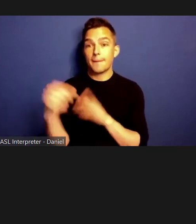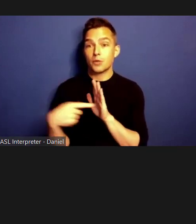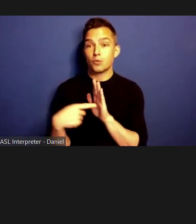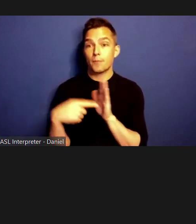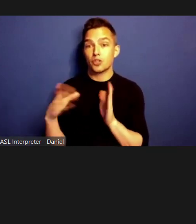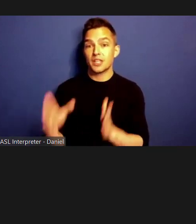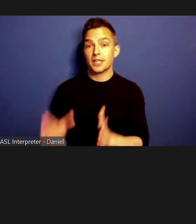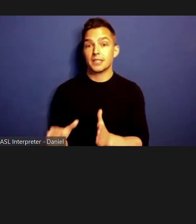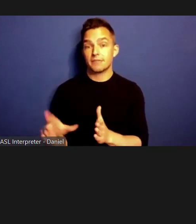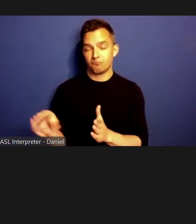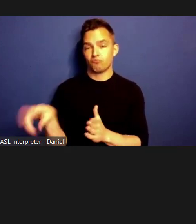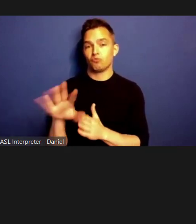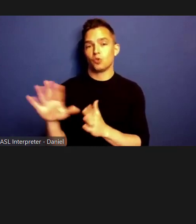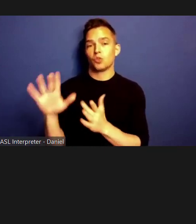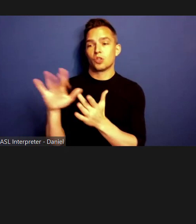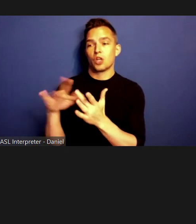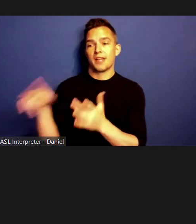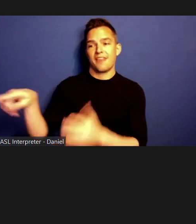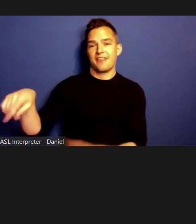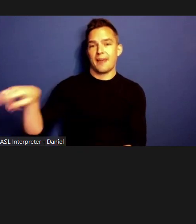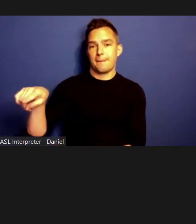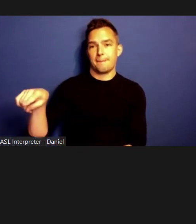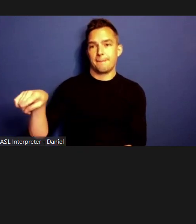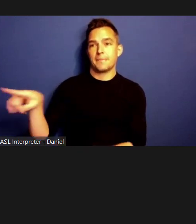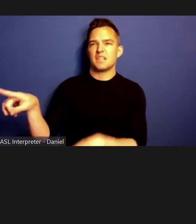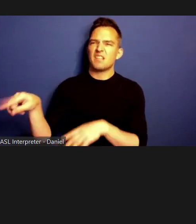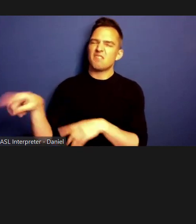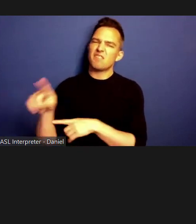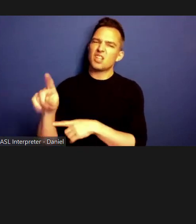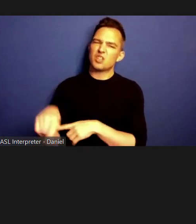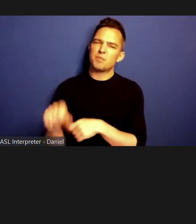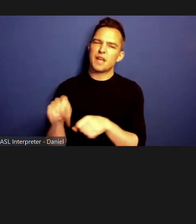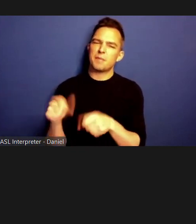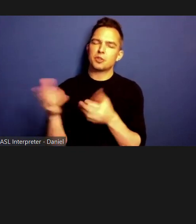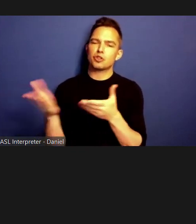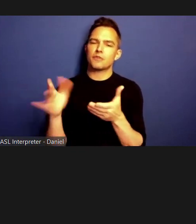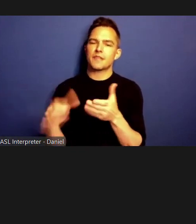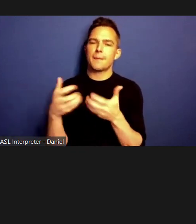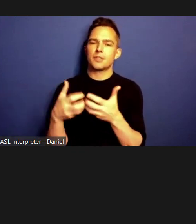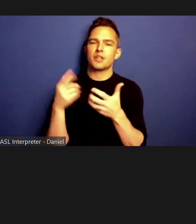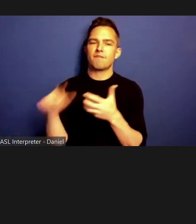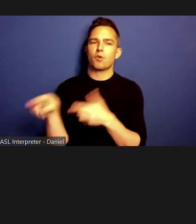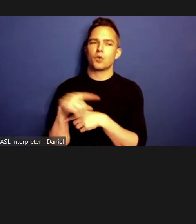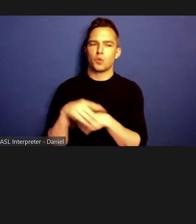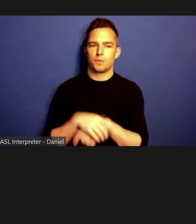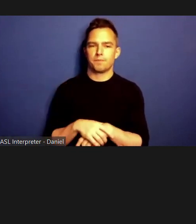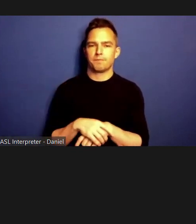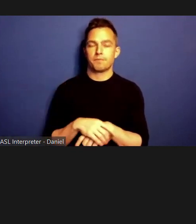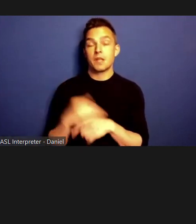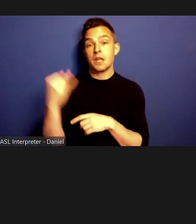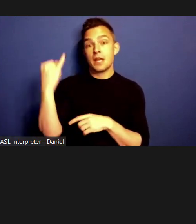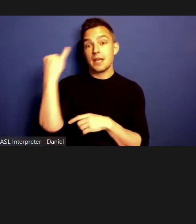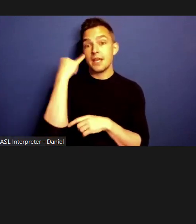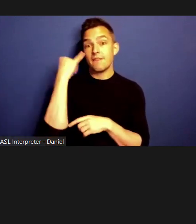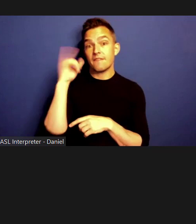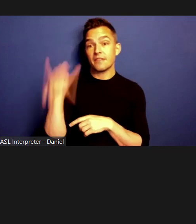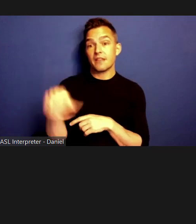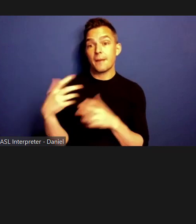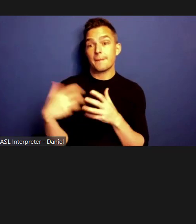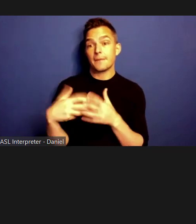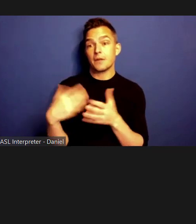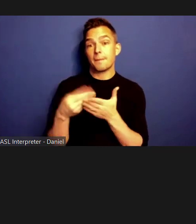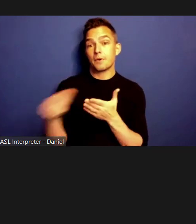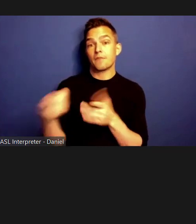representative, you would contact them and they should be able to service that machine for you. If it was purchased